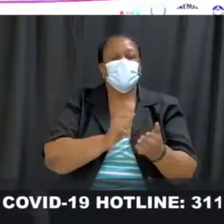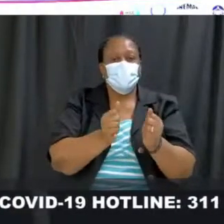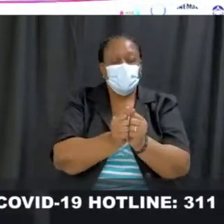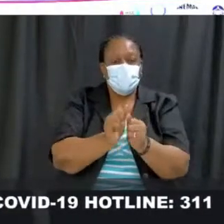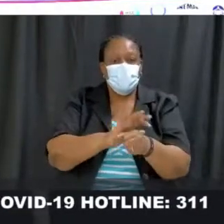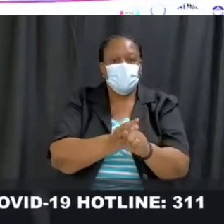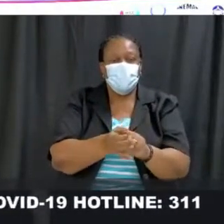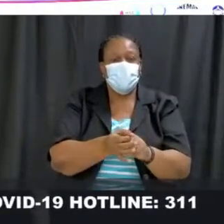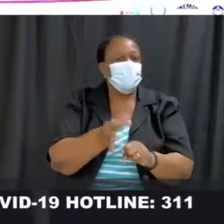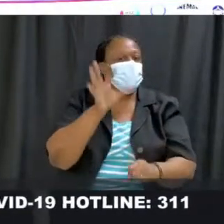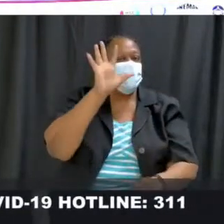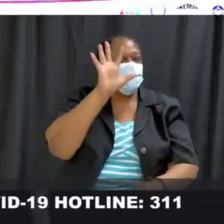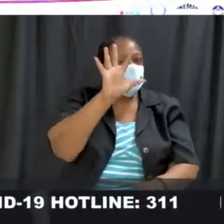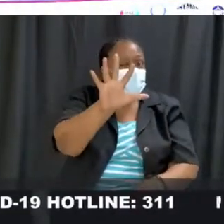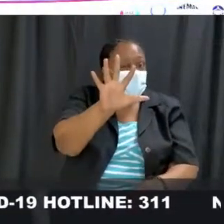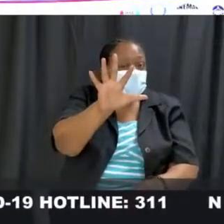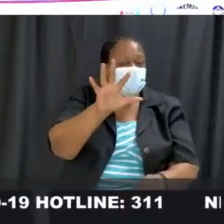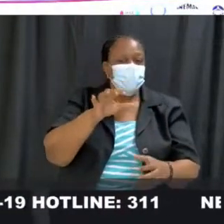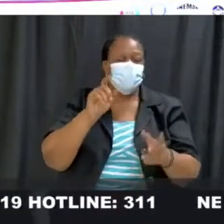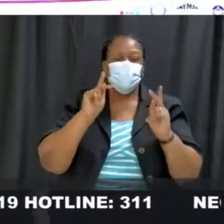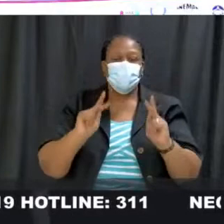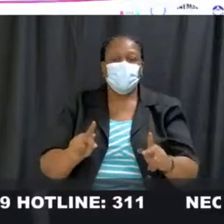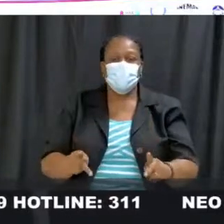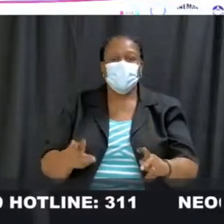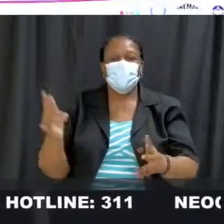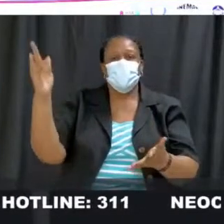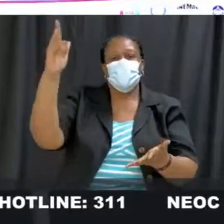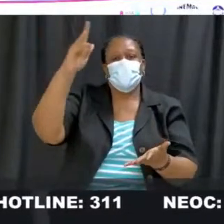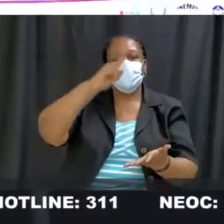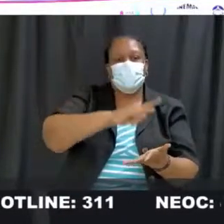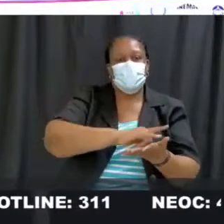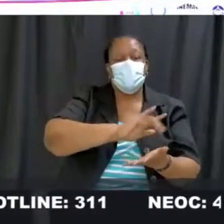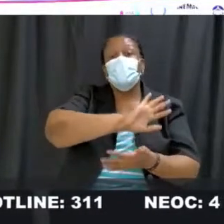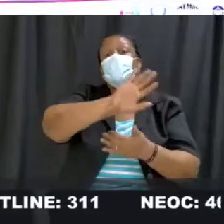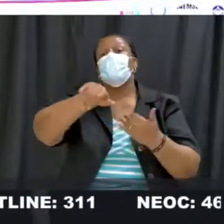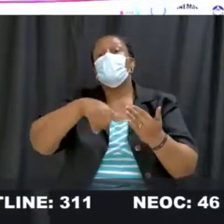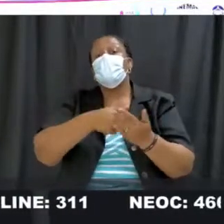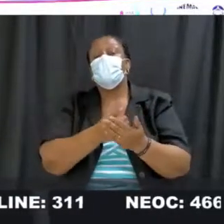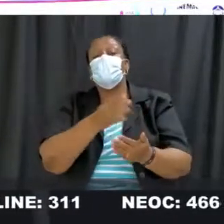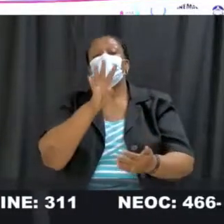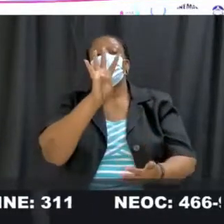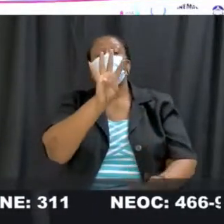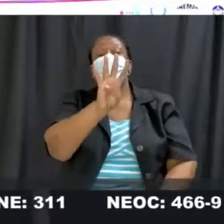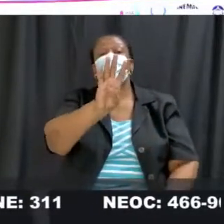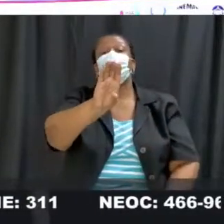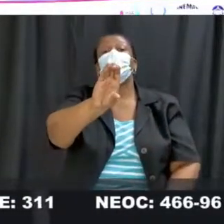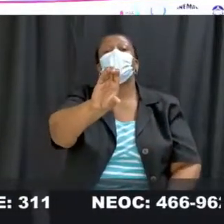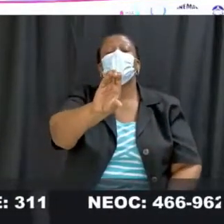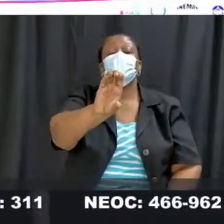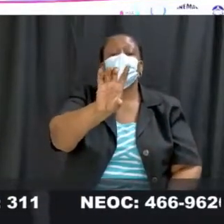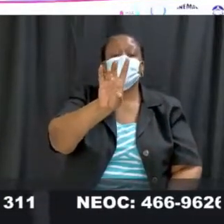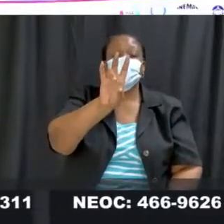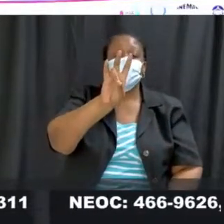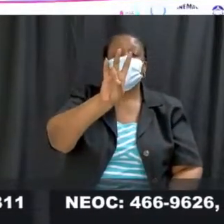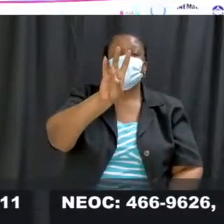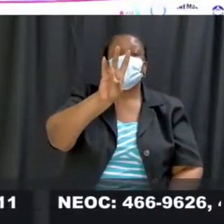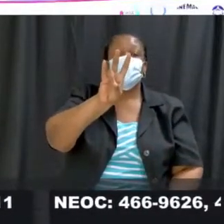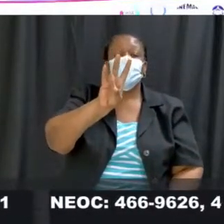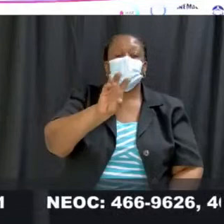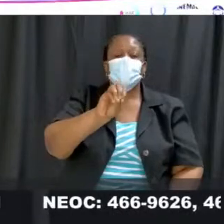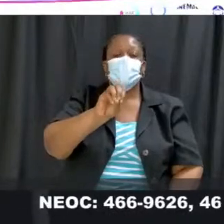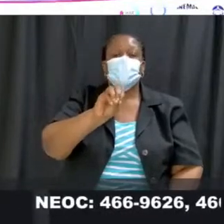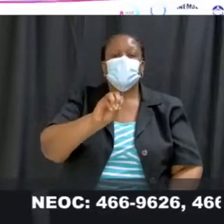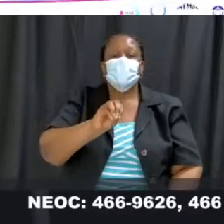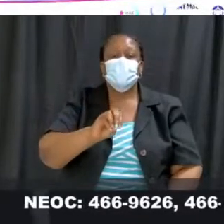before, very few of the cases are inbound passengers. So approximately 5 in the recent